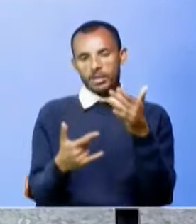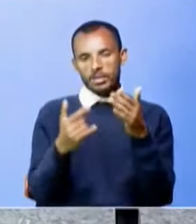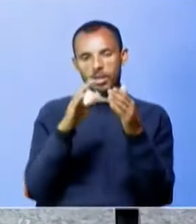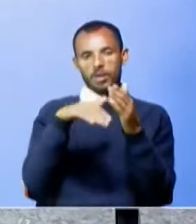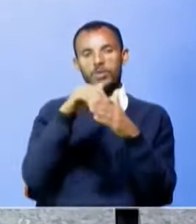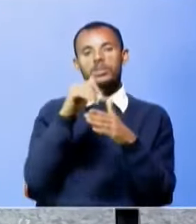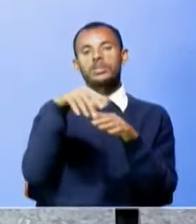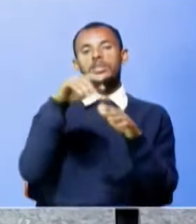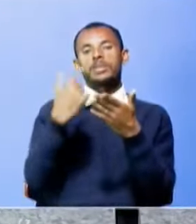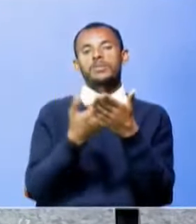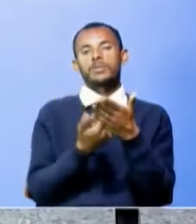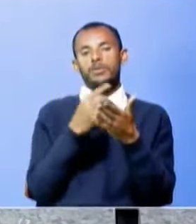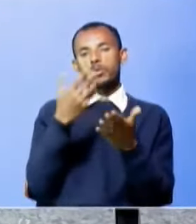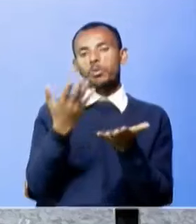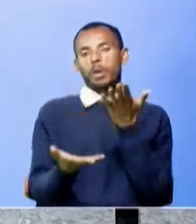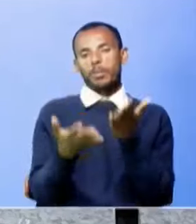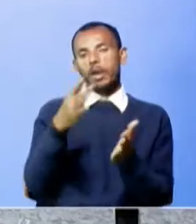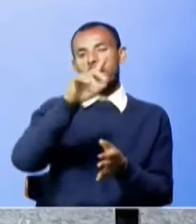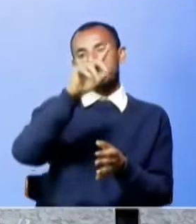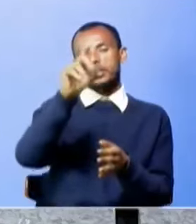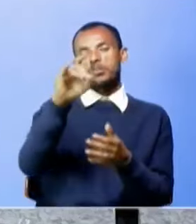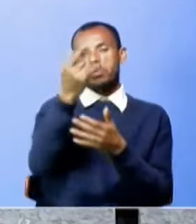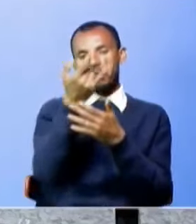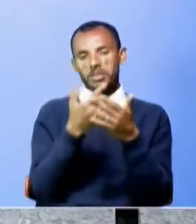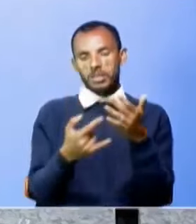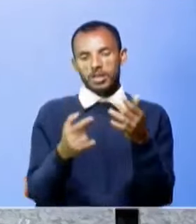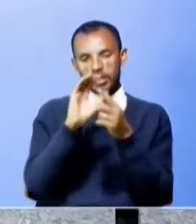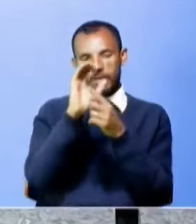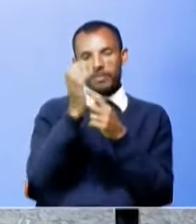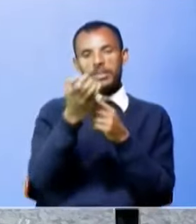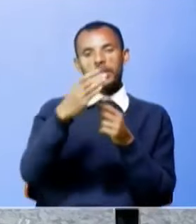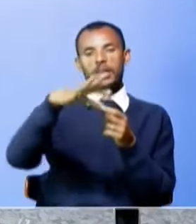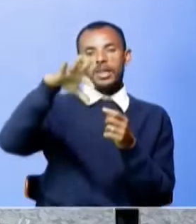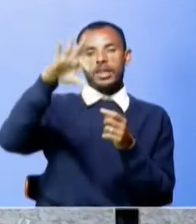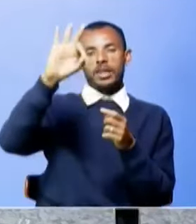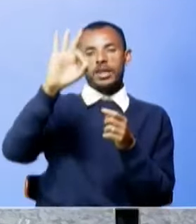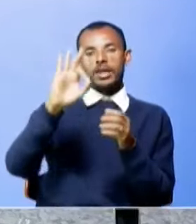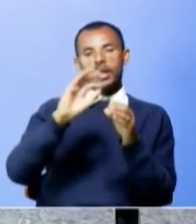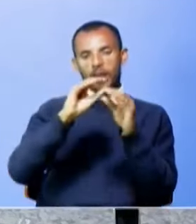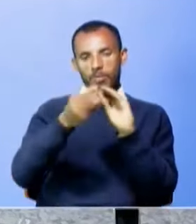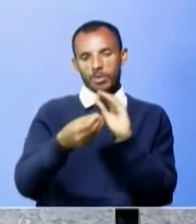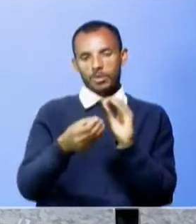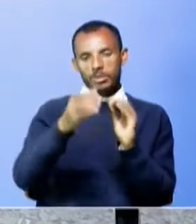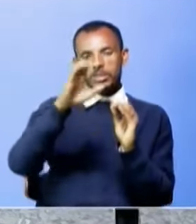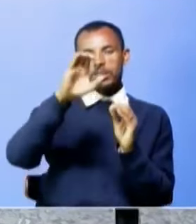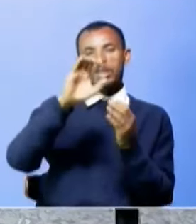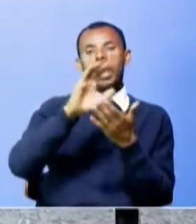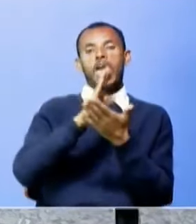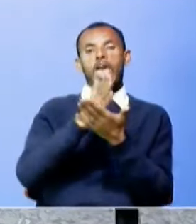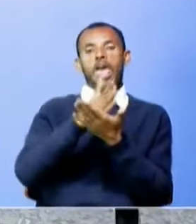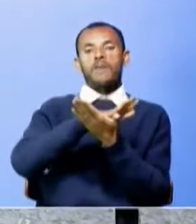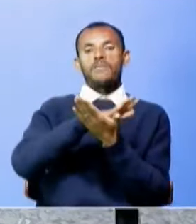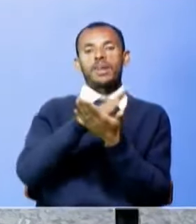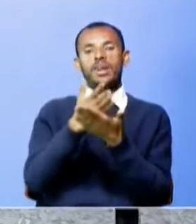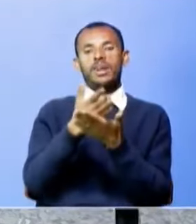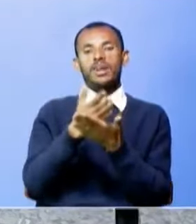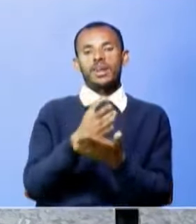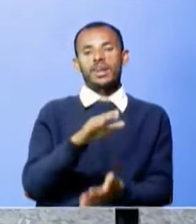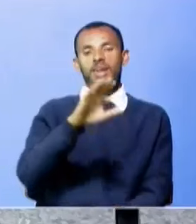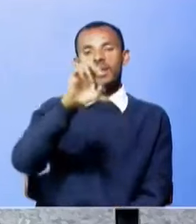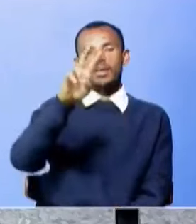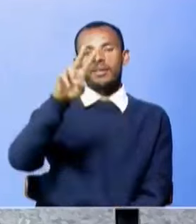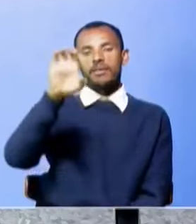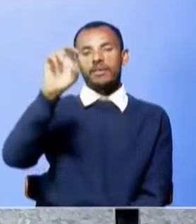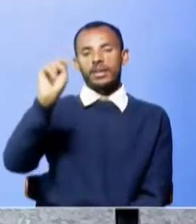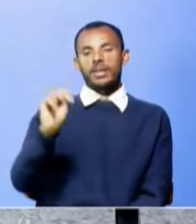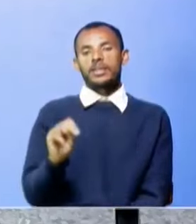Okay, sometimes you may be asked to list out the event of getting a number which is even, the event